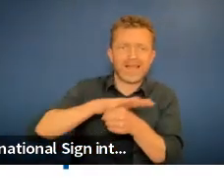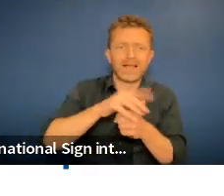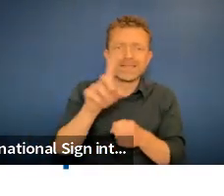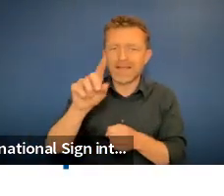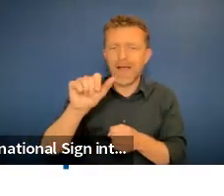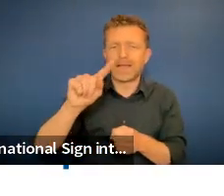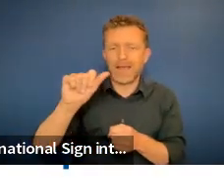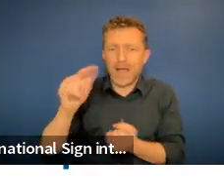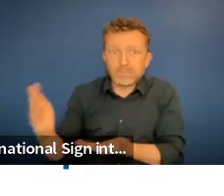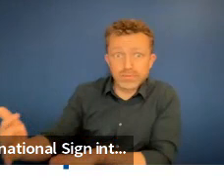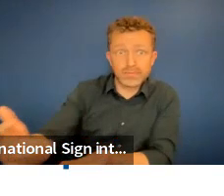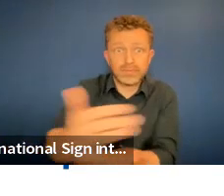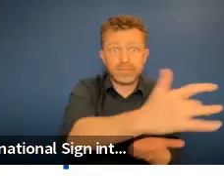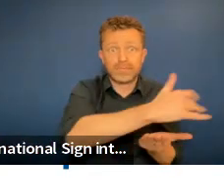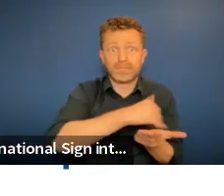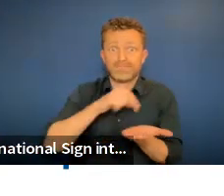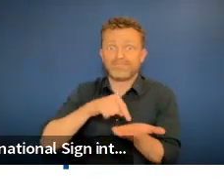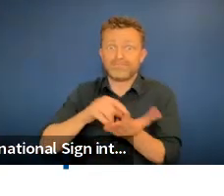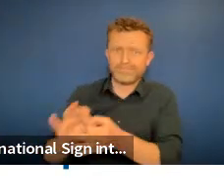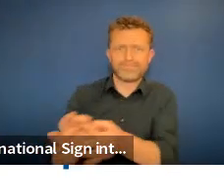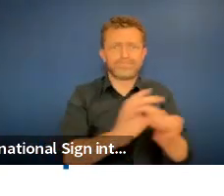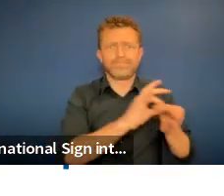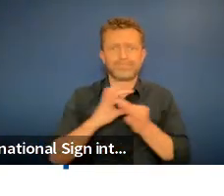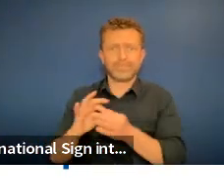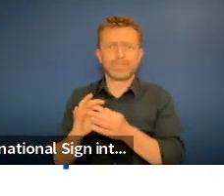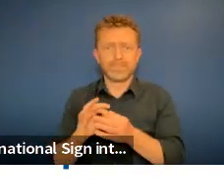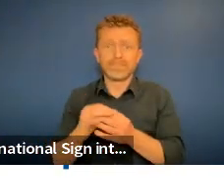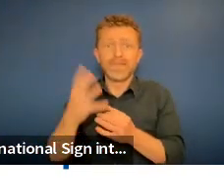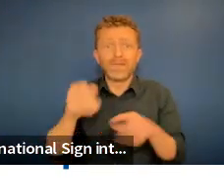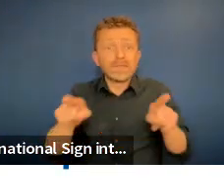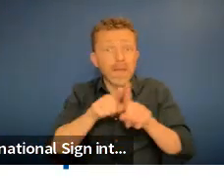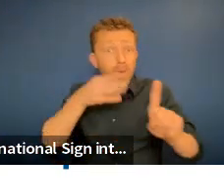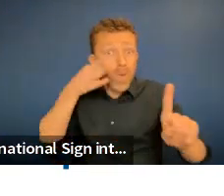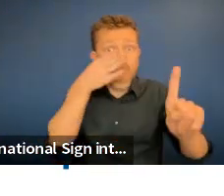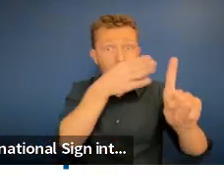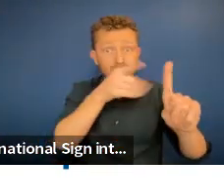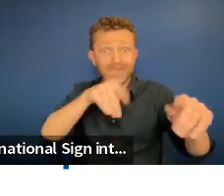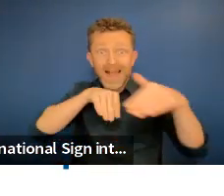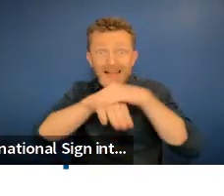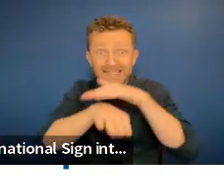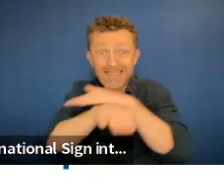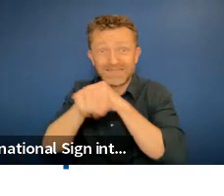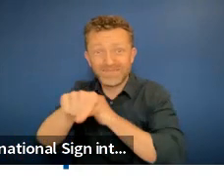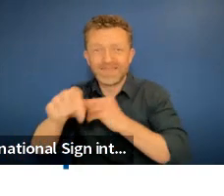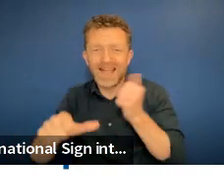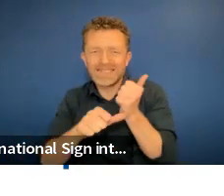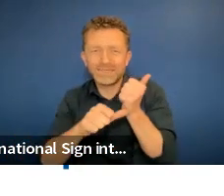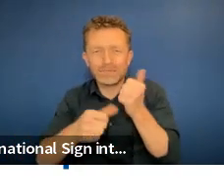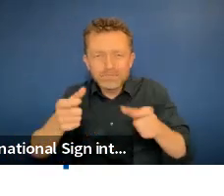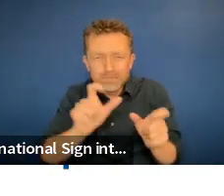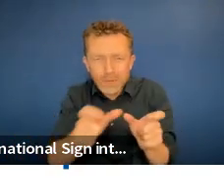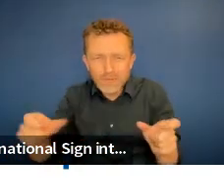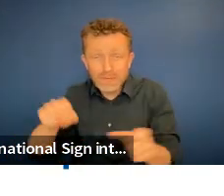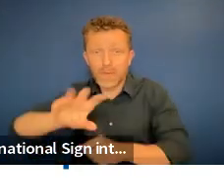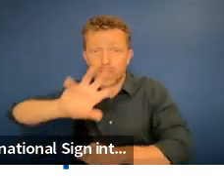of national assistive product list, and keeping the goals of equity and quality of care is